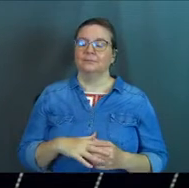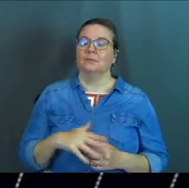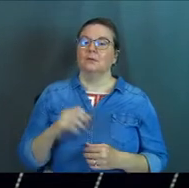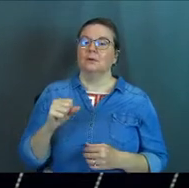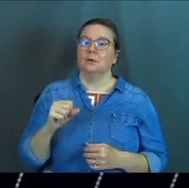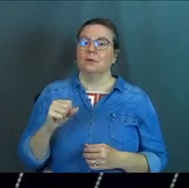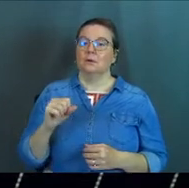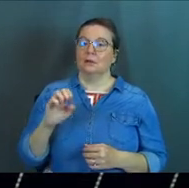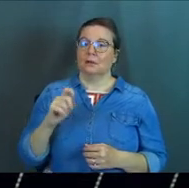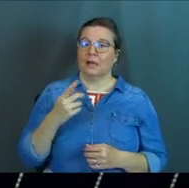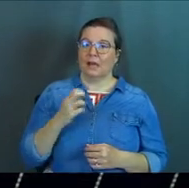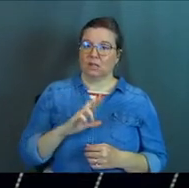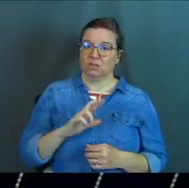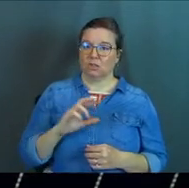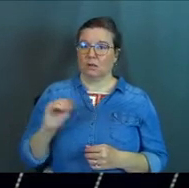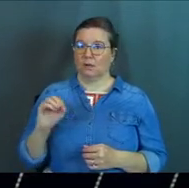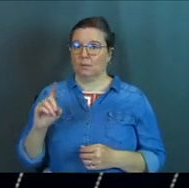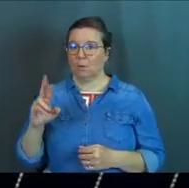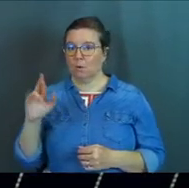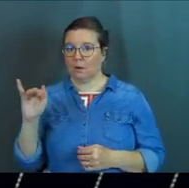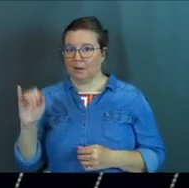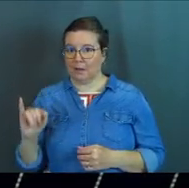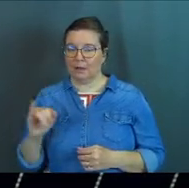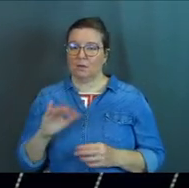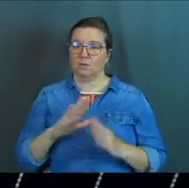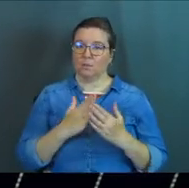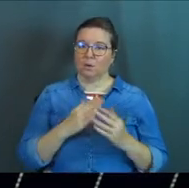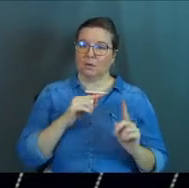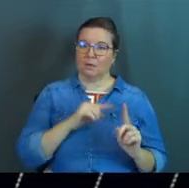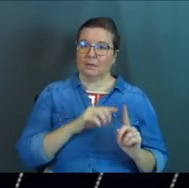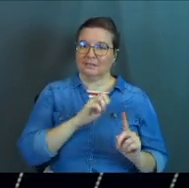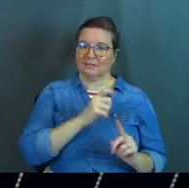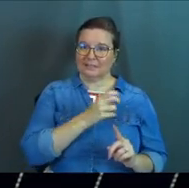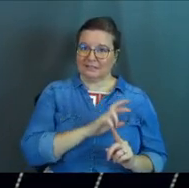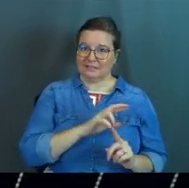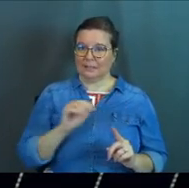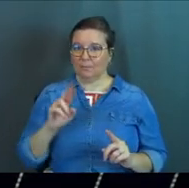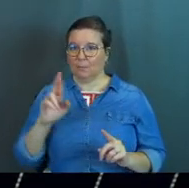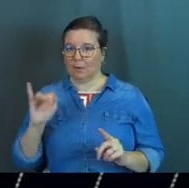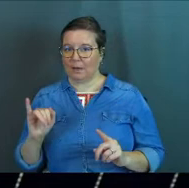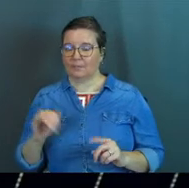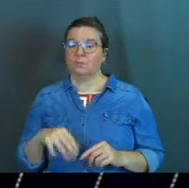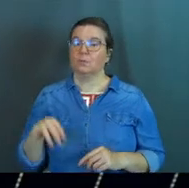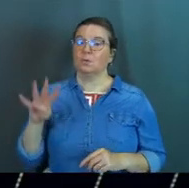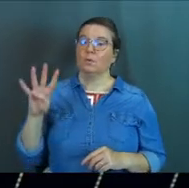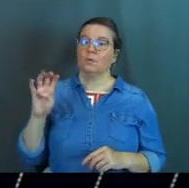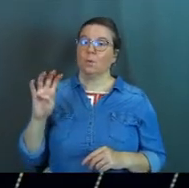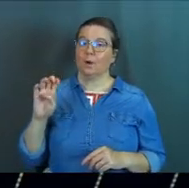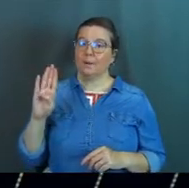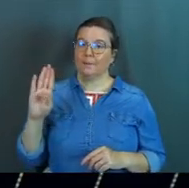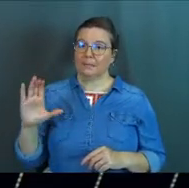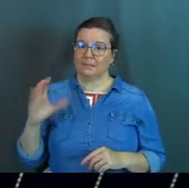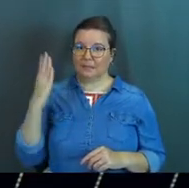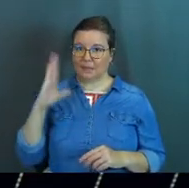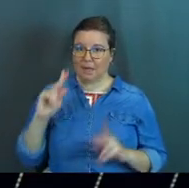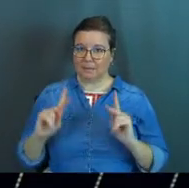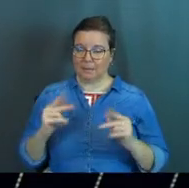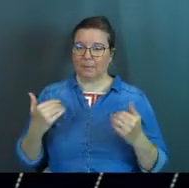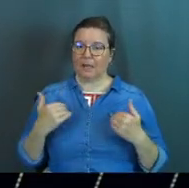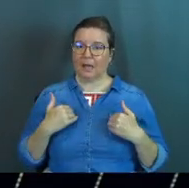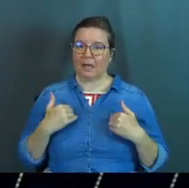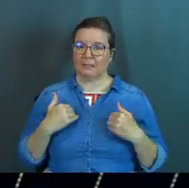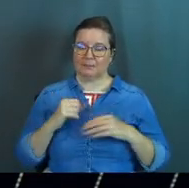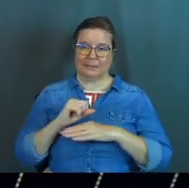So Esther and Mordecai. So the book of Esther is about Esther and Mordecai. Here's what's happening. In 400 BC, God's people have